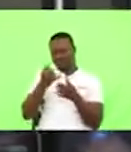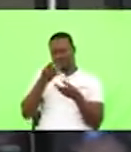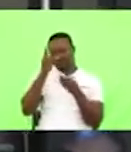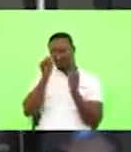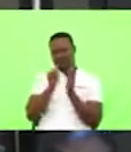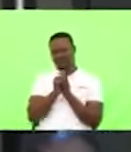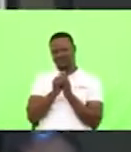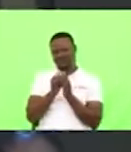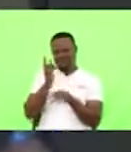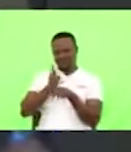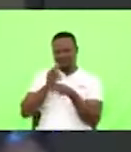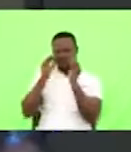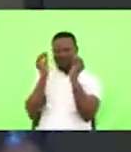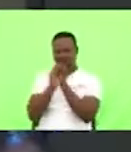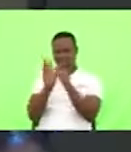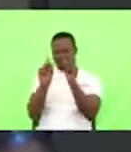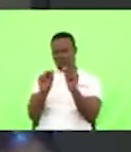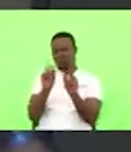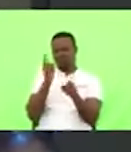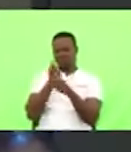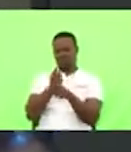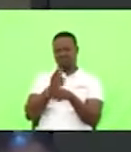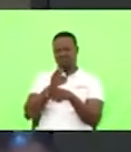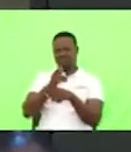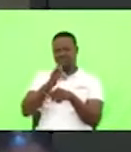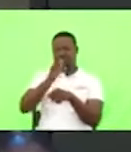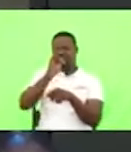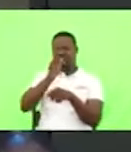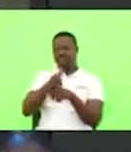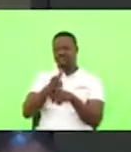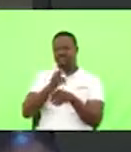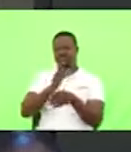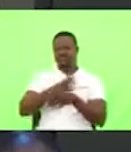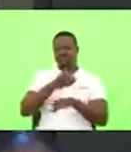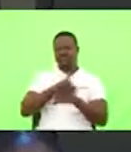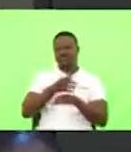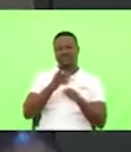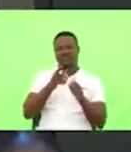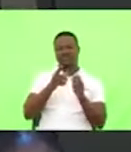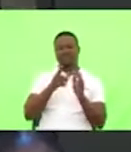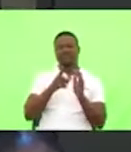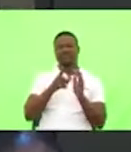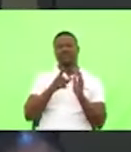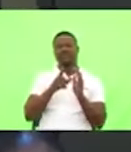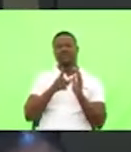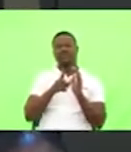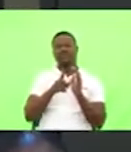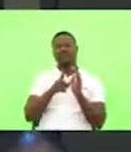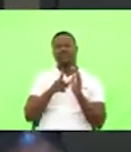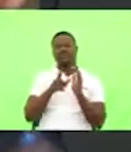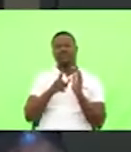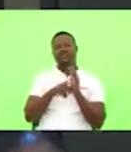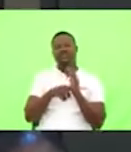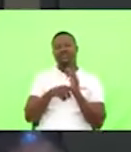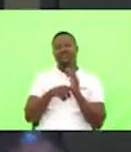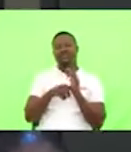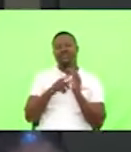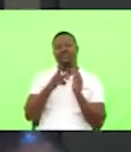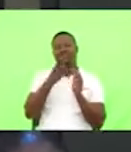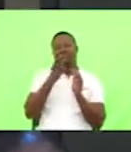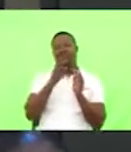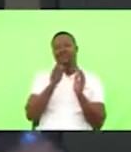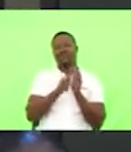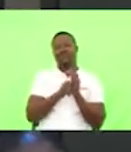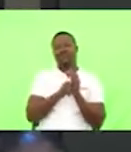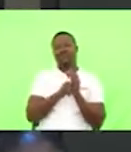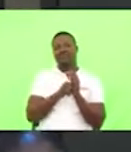I will not get drunk. I'll only smear my mouth with some liquor as if I'm drunk. And he challenged this friend